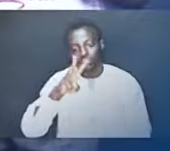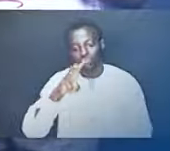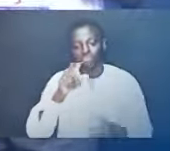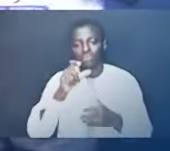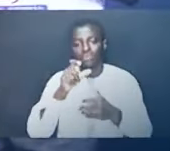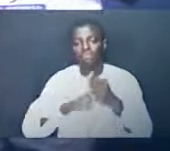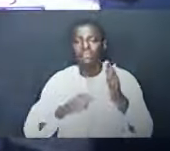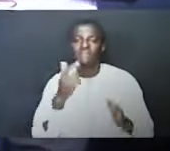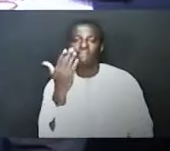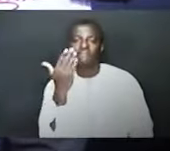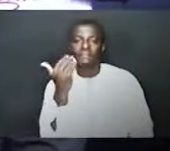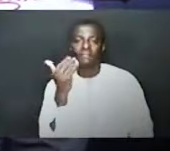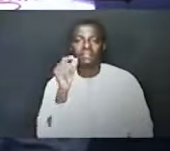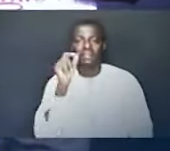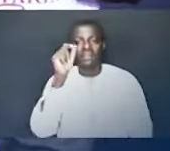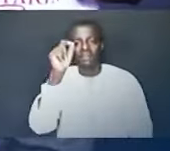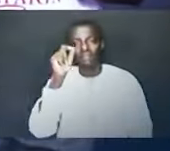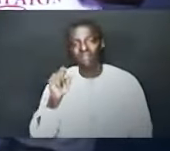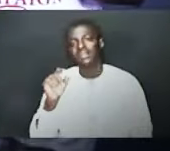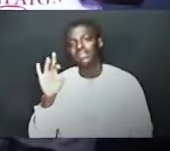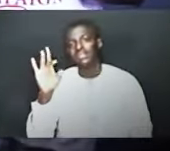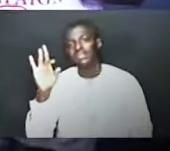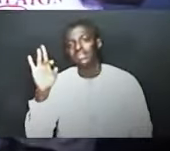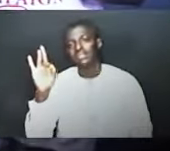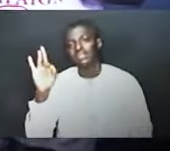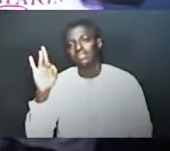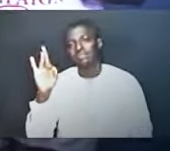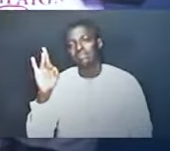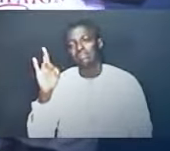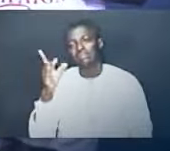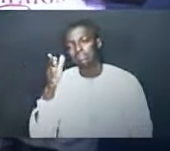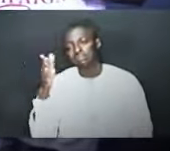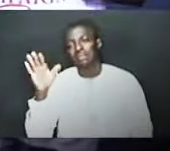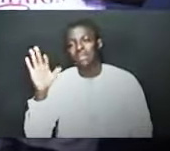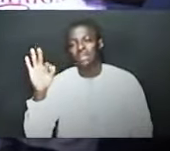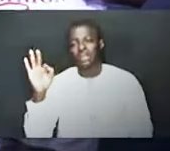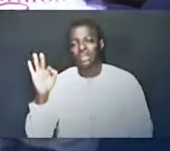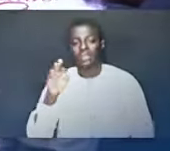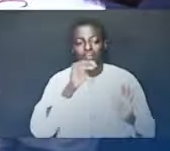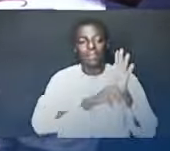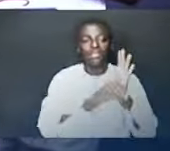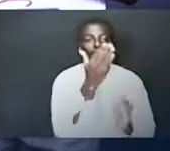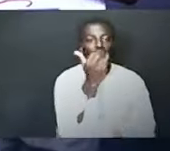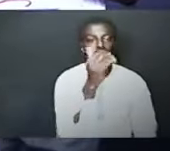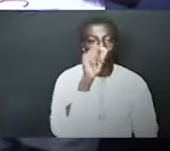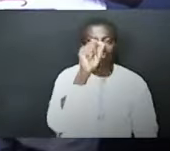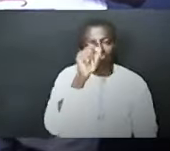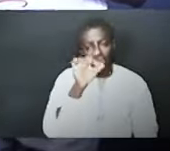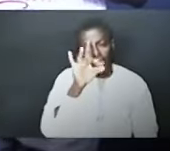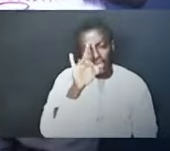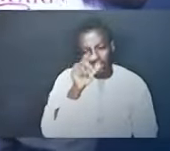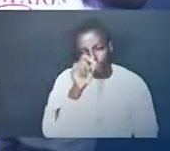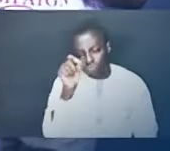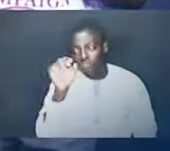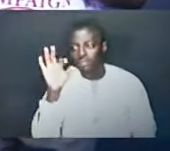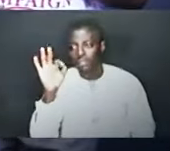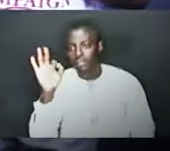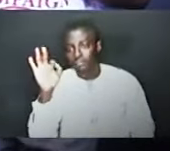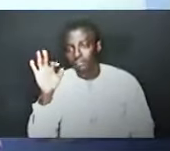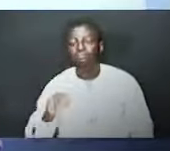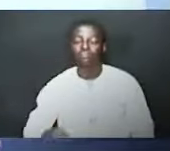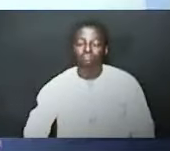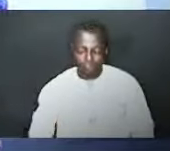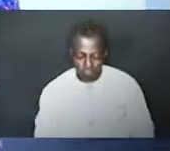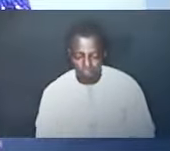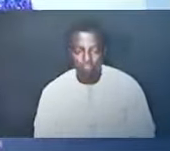enyimu enwotwe ene enkro. Matthew 15 8 and 9. Matthew asempano etidunum enyimu enwotwe ene enkro. Now you